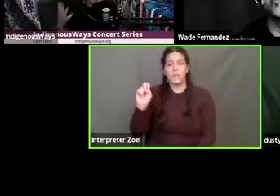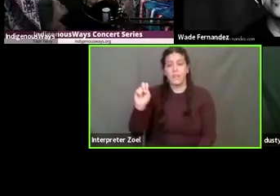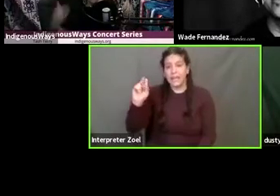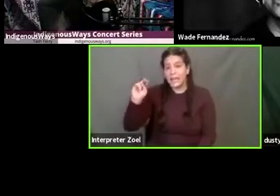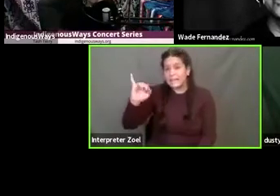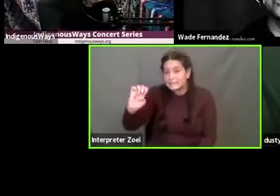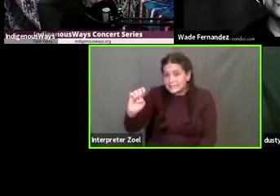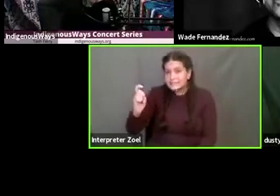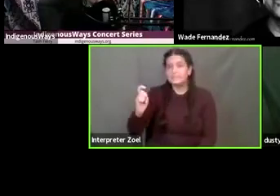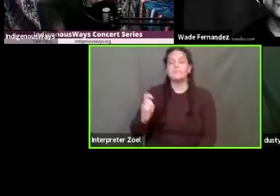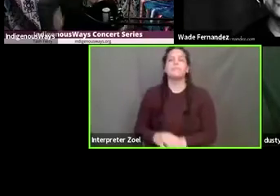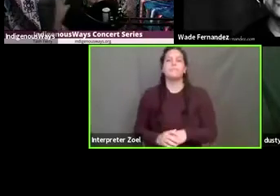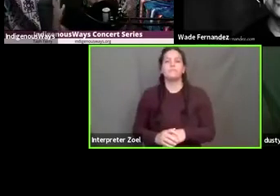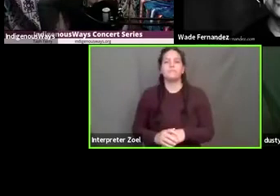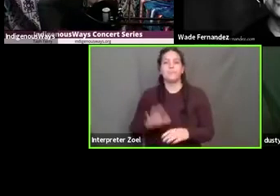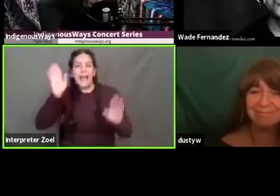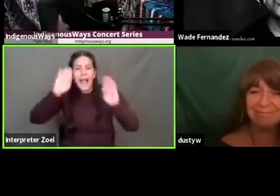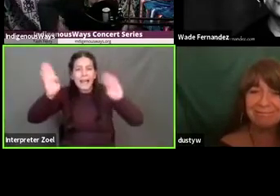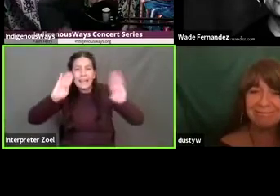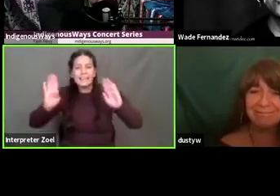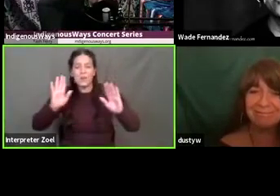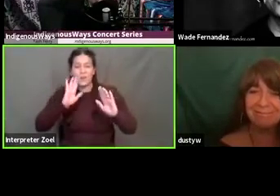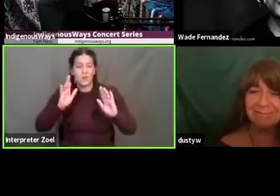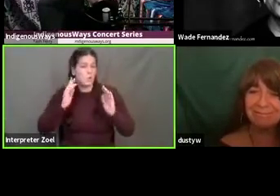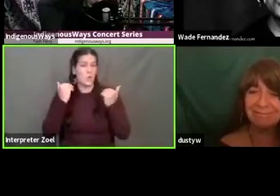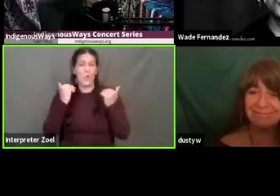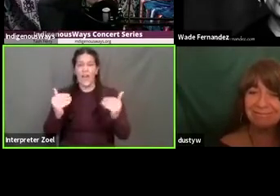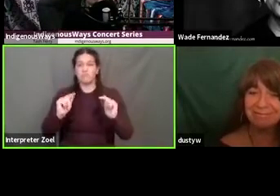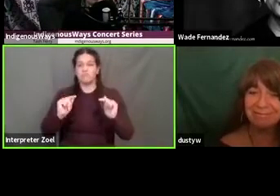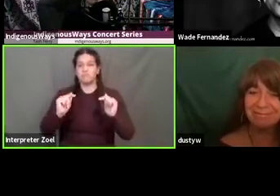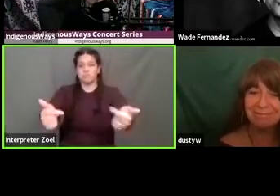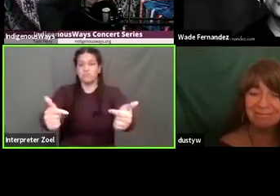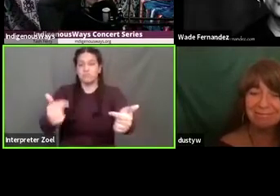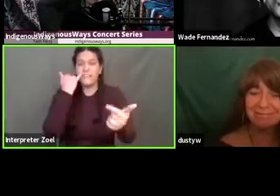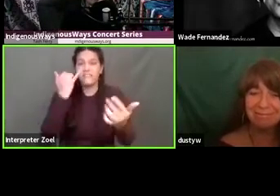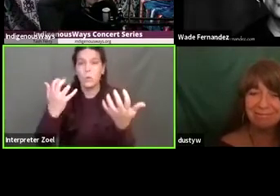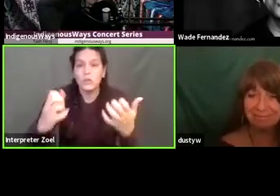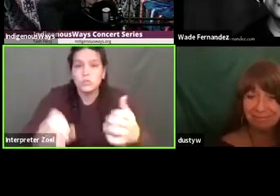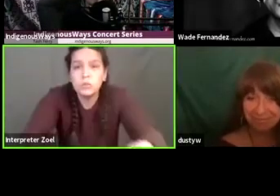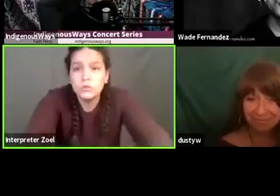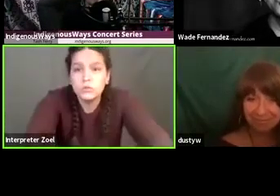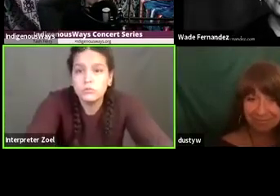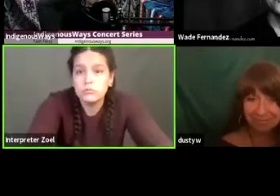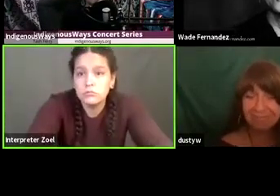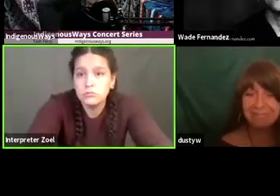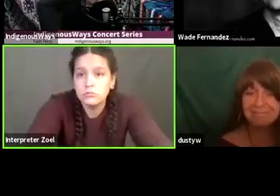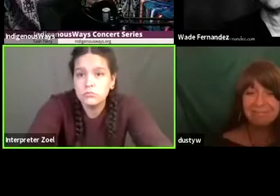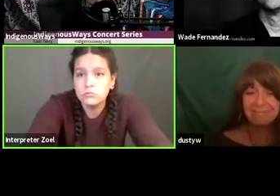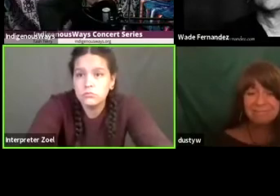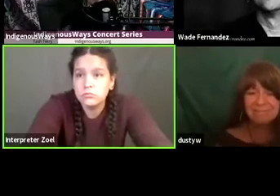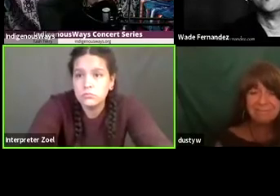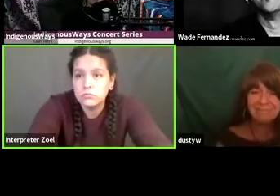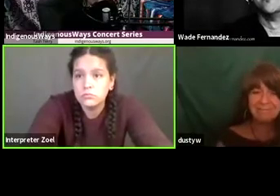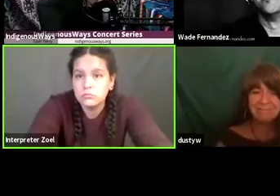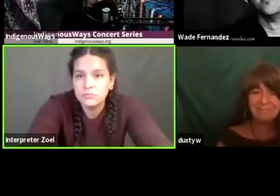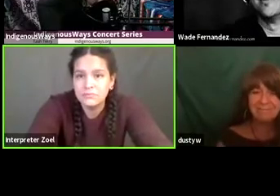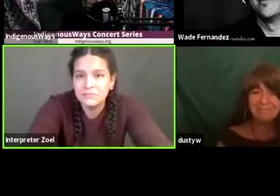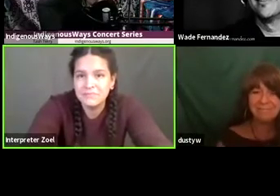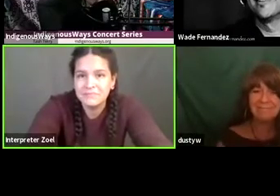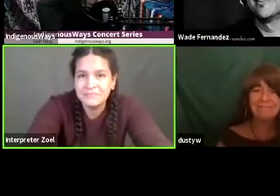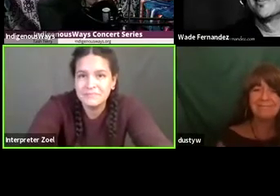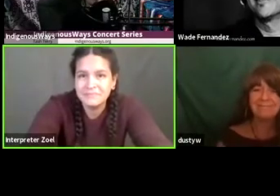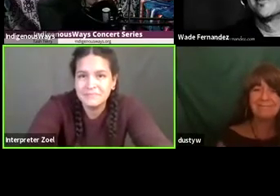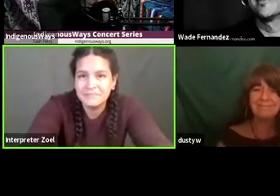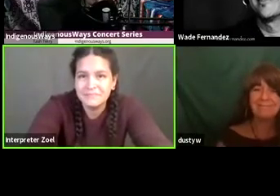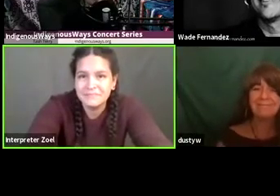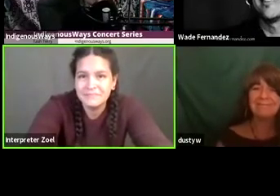hi, I'll go ahead and give it up to you all if you'd like to say some words to Wade before we sign off. And we got a big hello from Willa